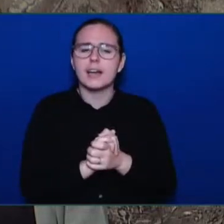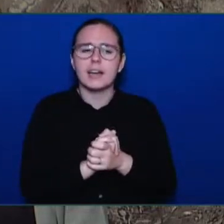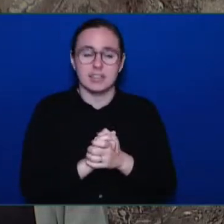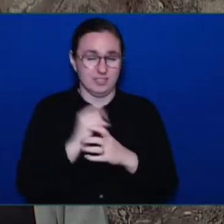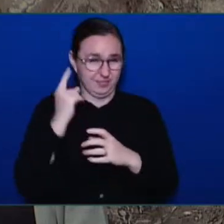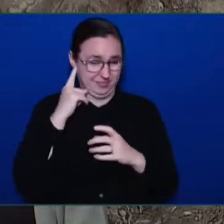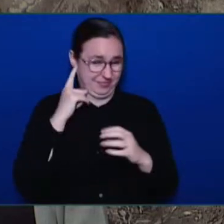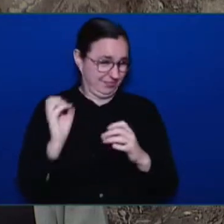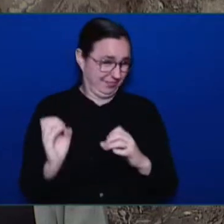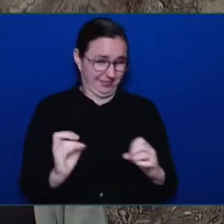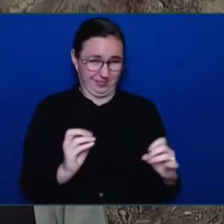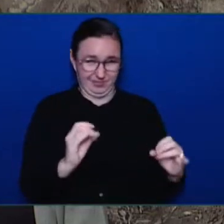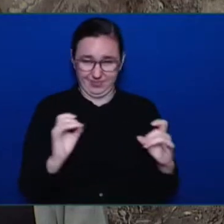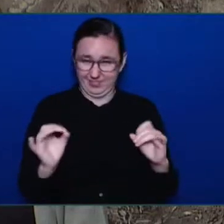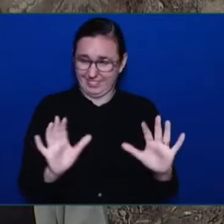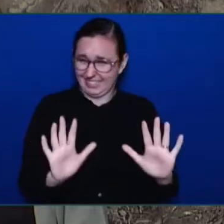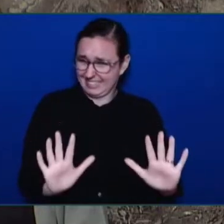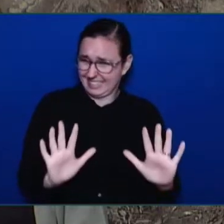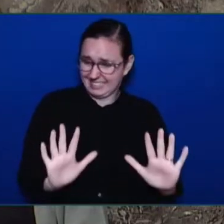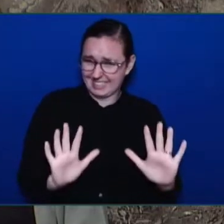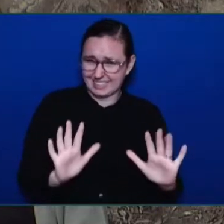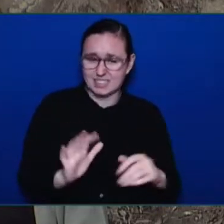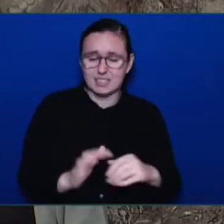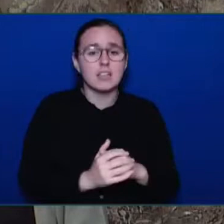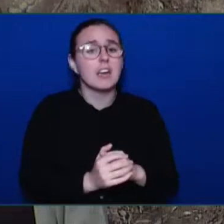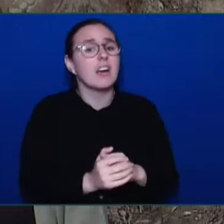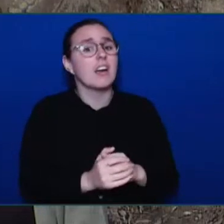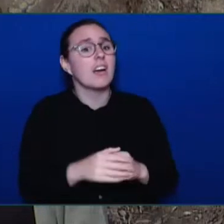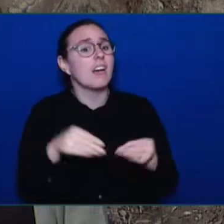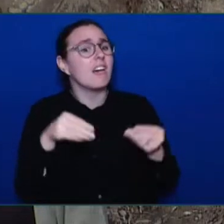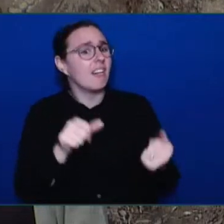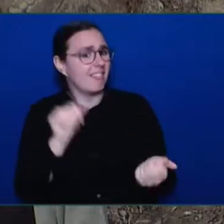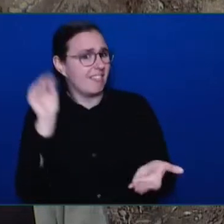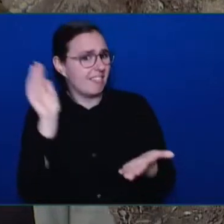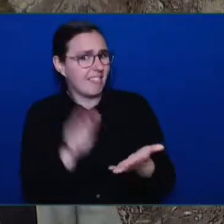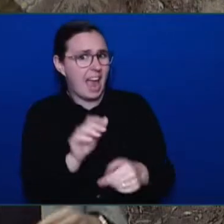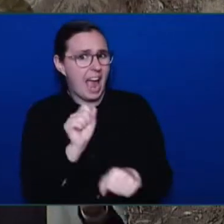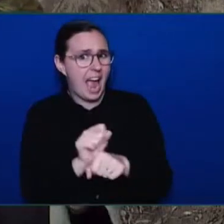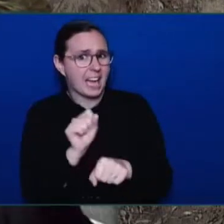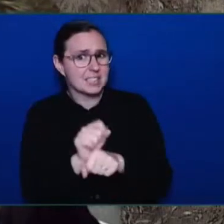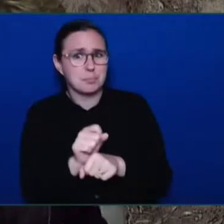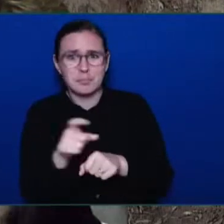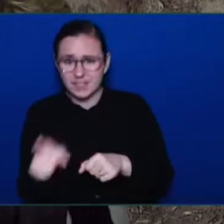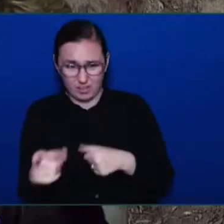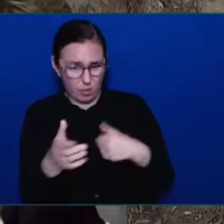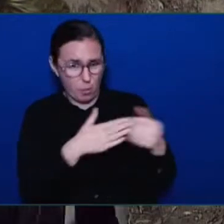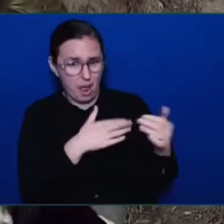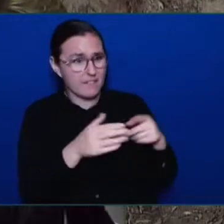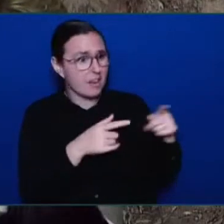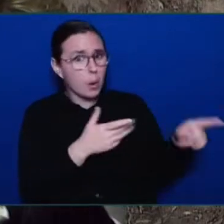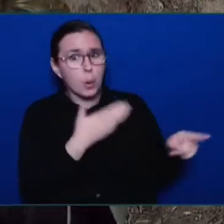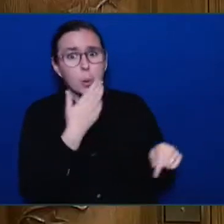kept people in place regardless of their partisan affiliation when they do a good job.